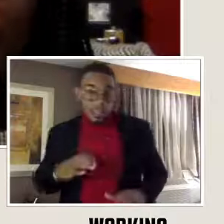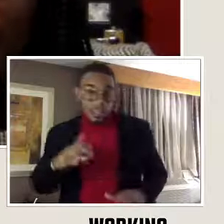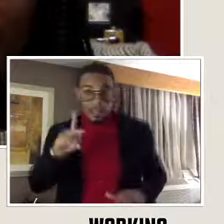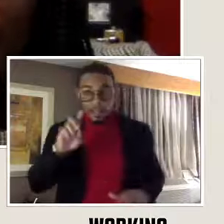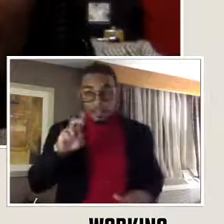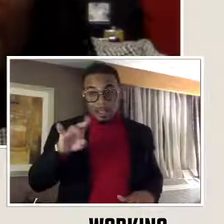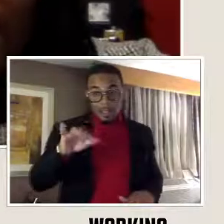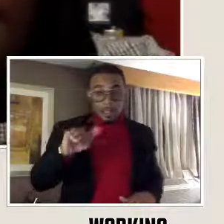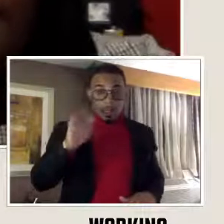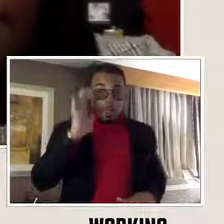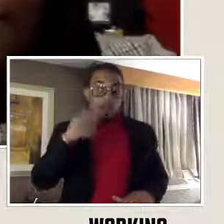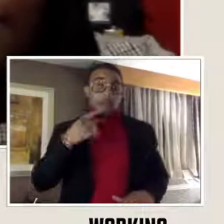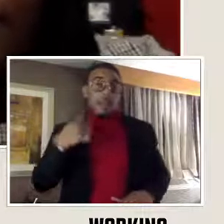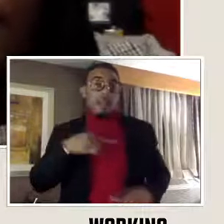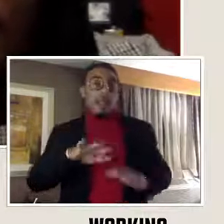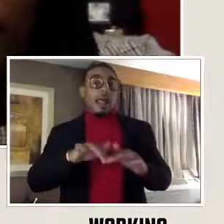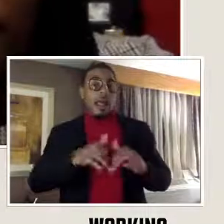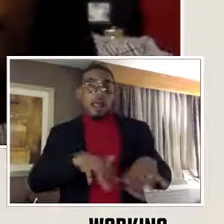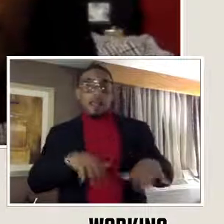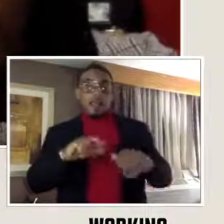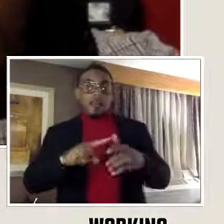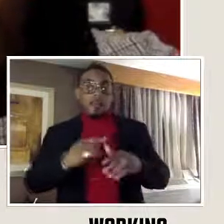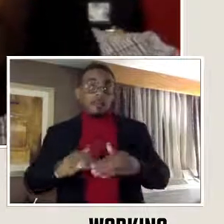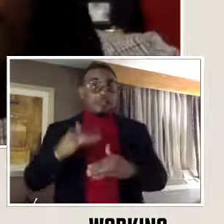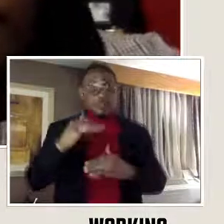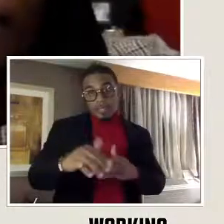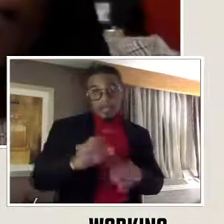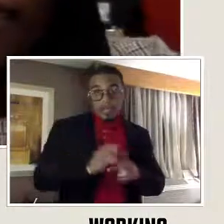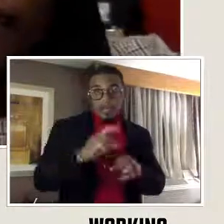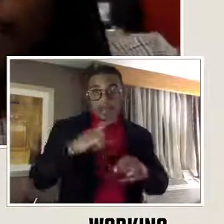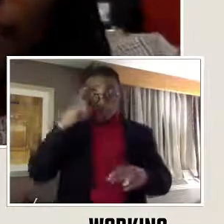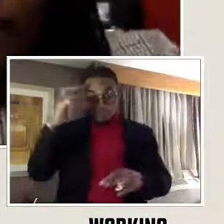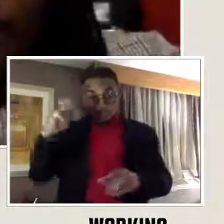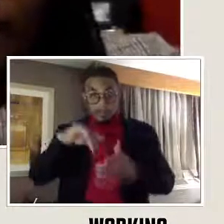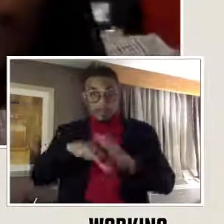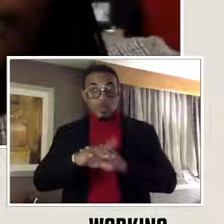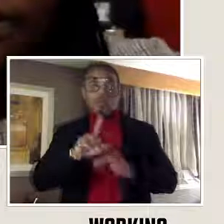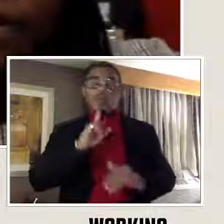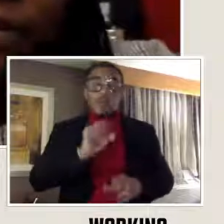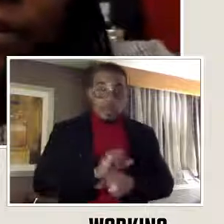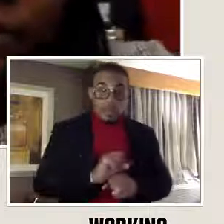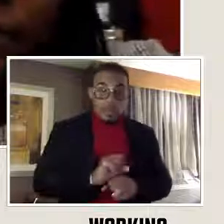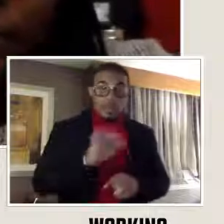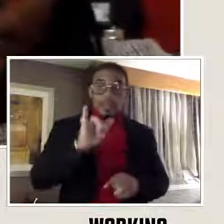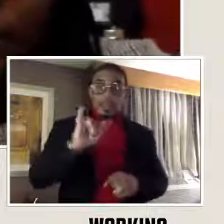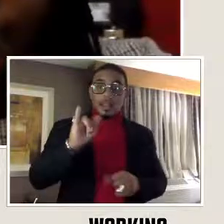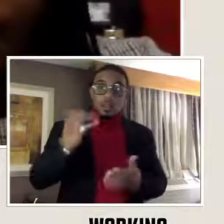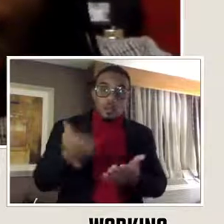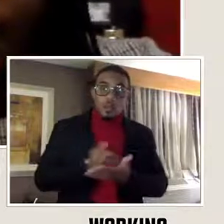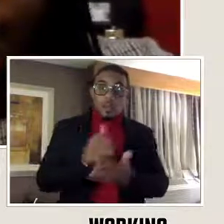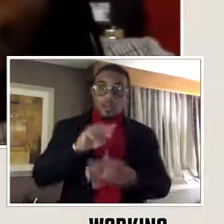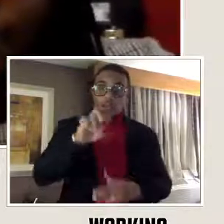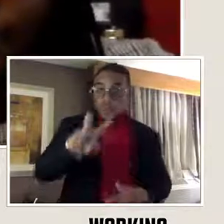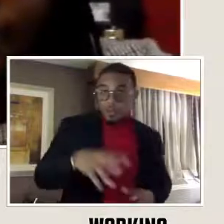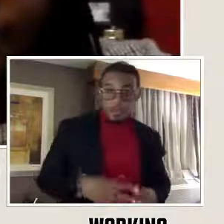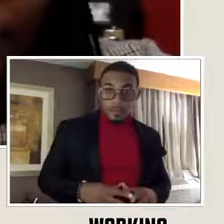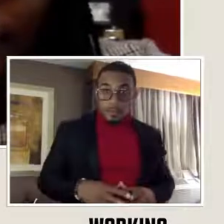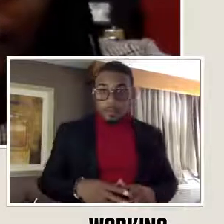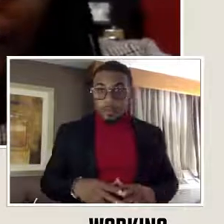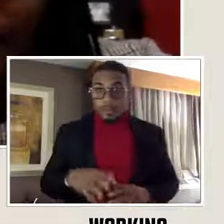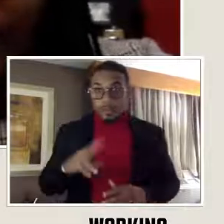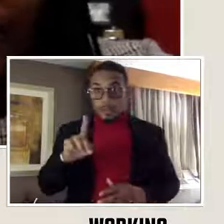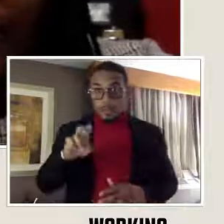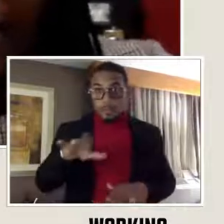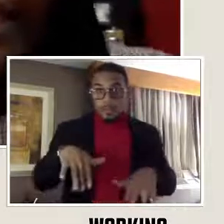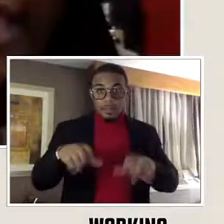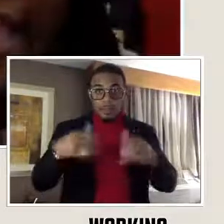Kendra is going to tell us how to take that first step to make this dream into a reality, and that's winning in November. Kendra, take